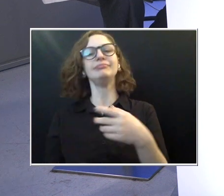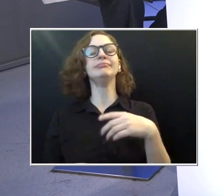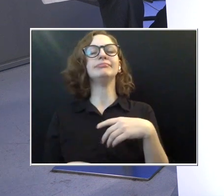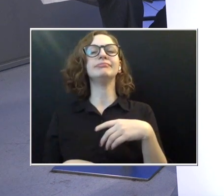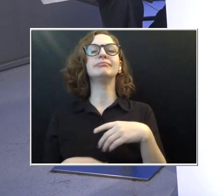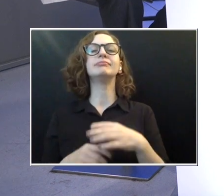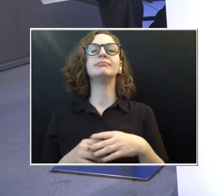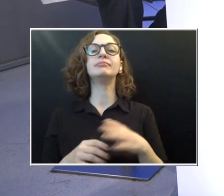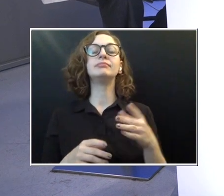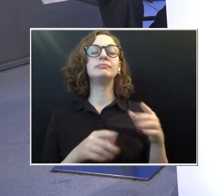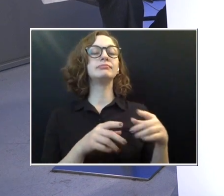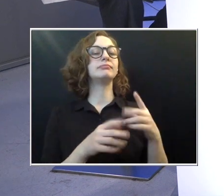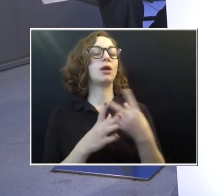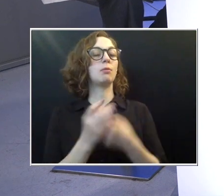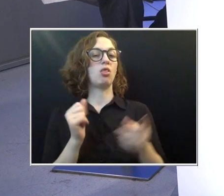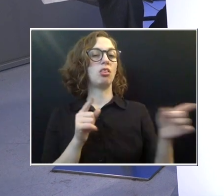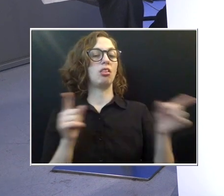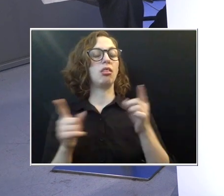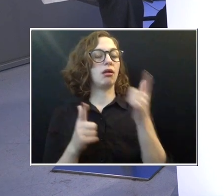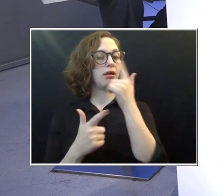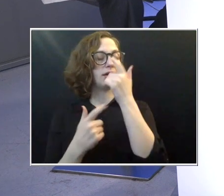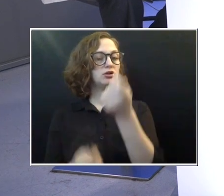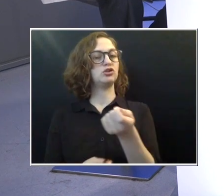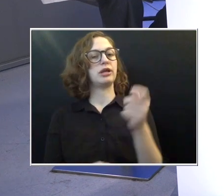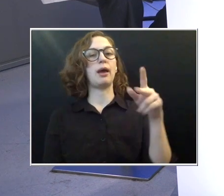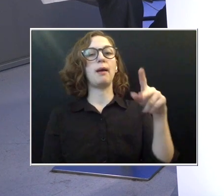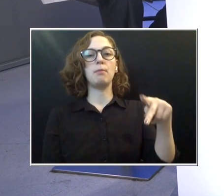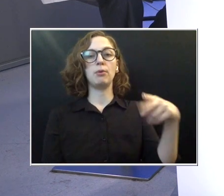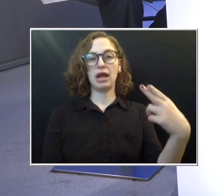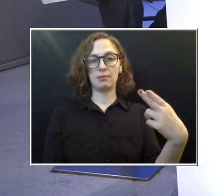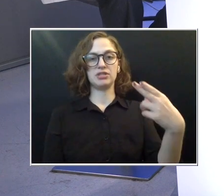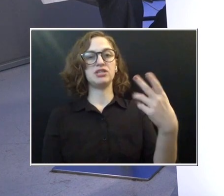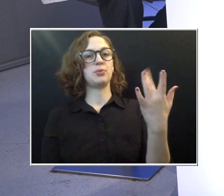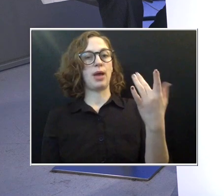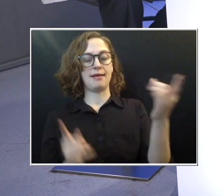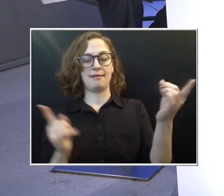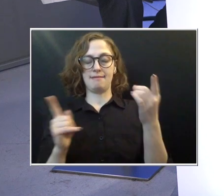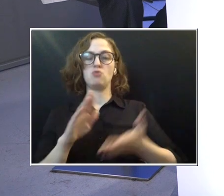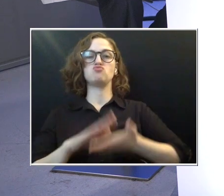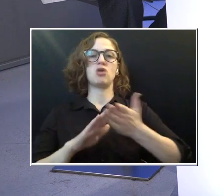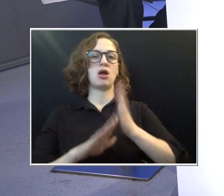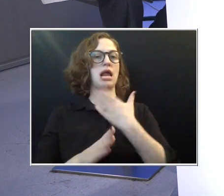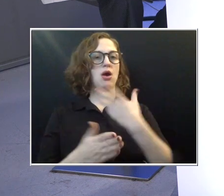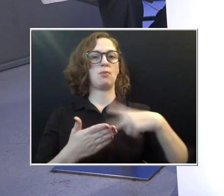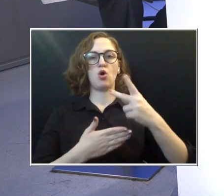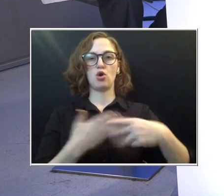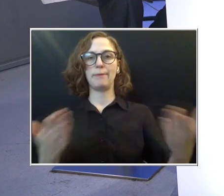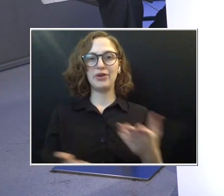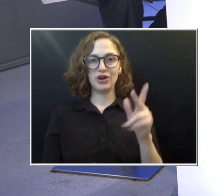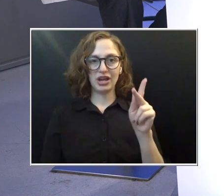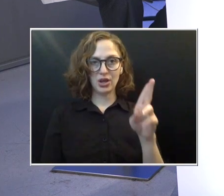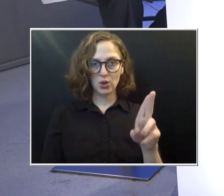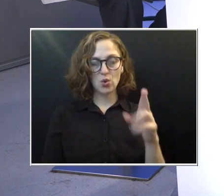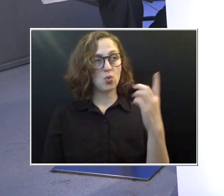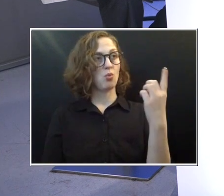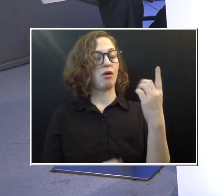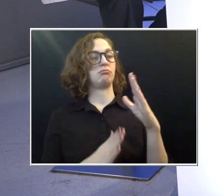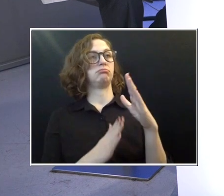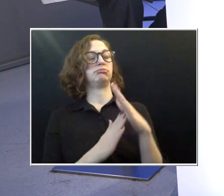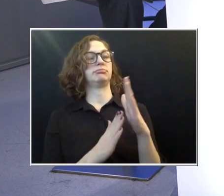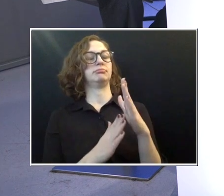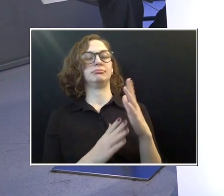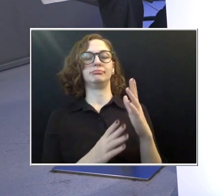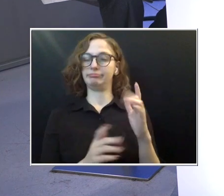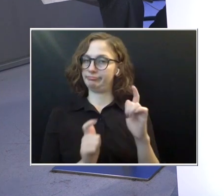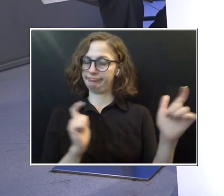interest because they really help run our PH program here at KU, which is one of the largest, and if I may say so myself, one of the best programs in the country. If someone has regular